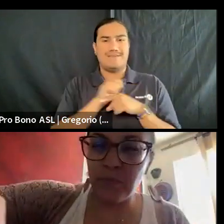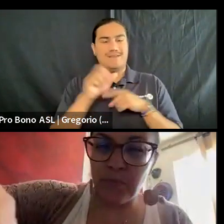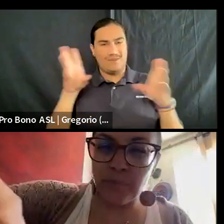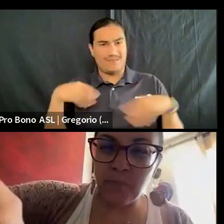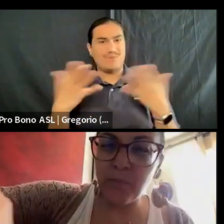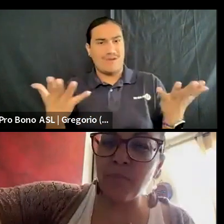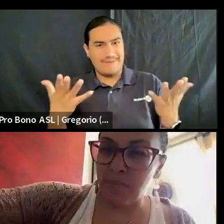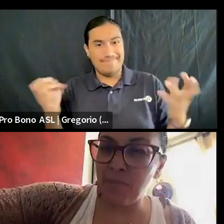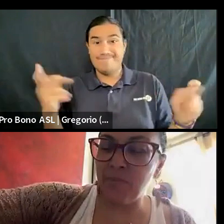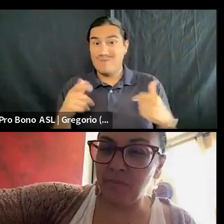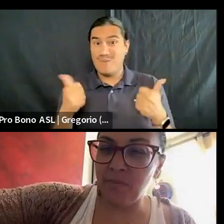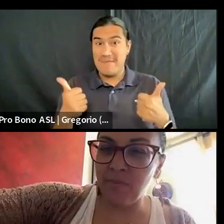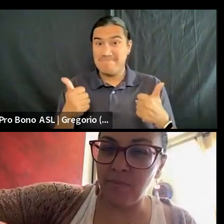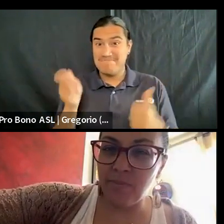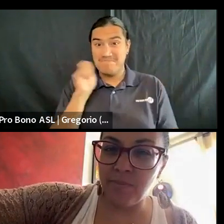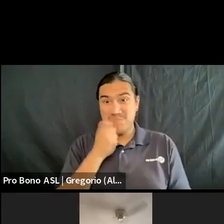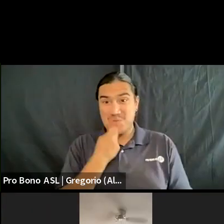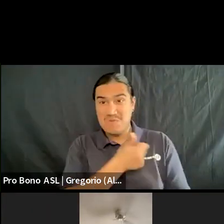Cool?